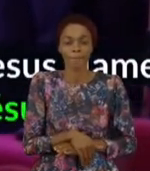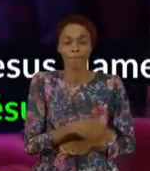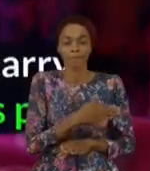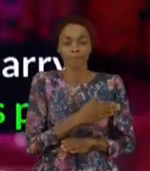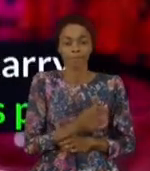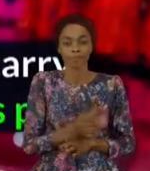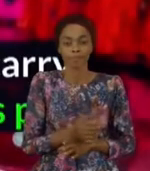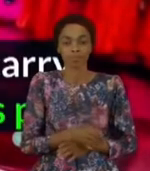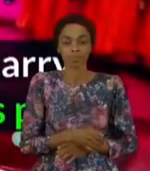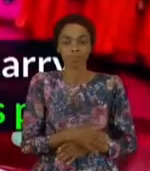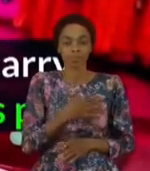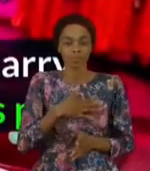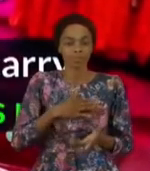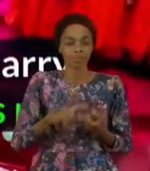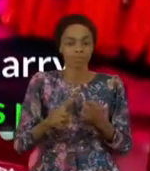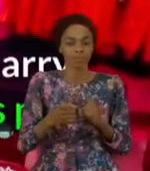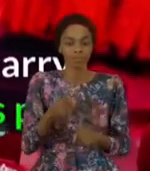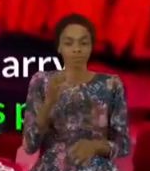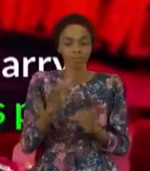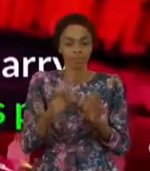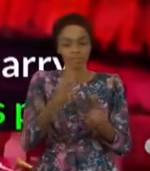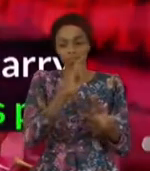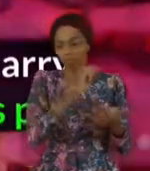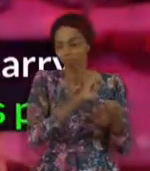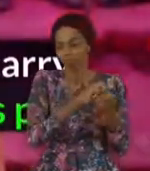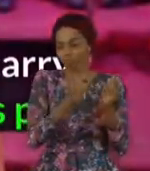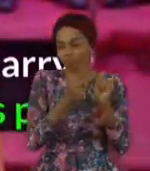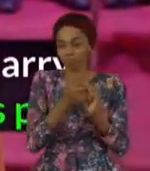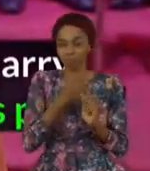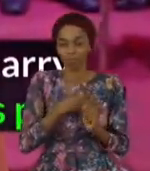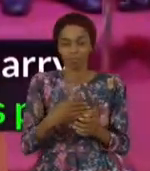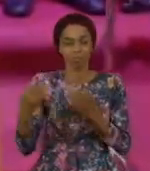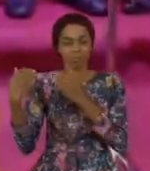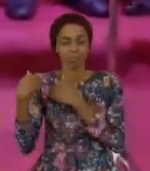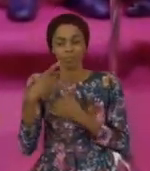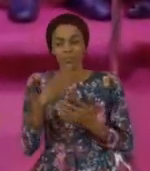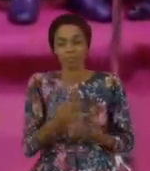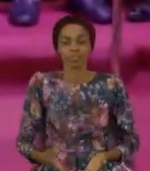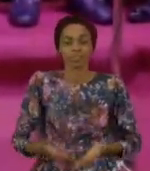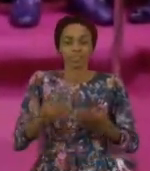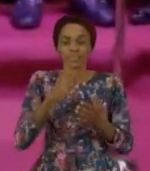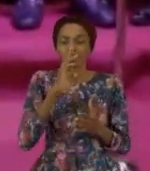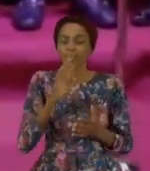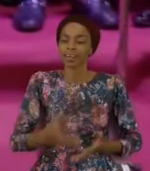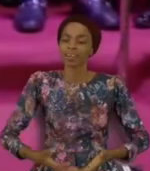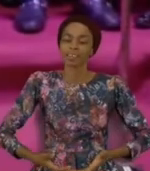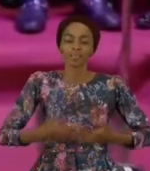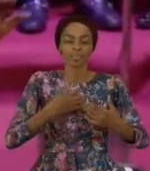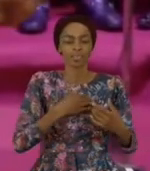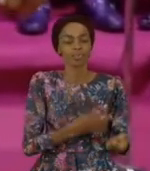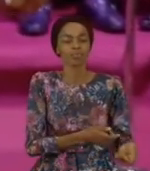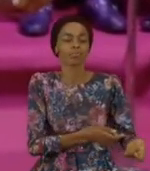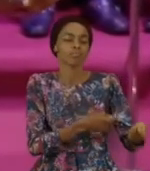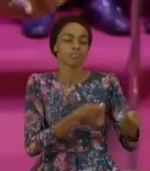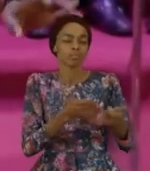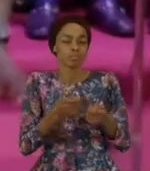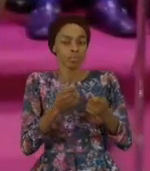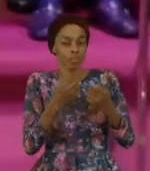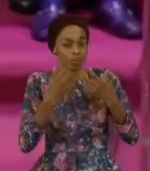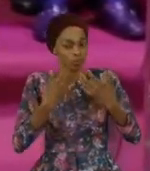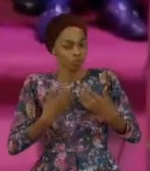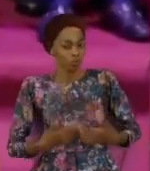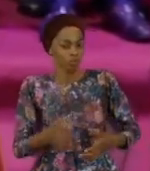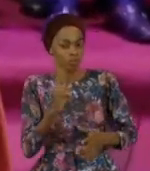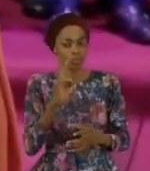My friends, if the troubles and burdens you carry are heavy and dragging you